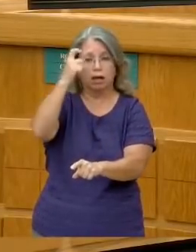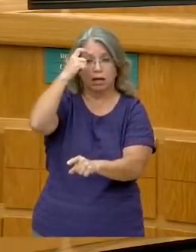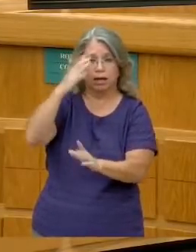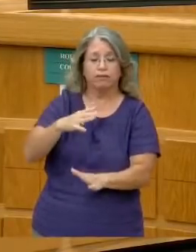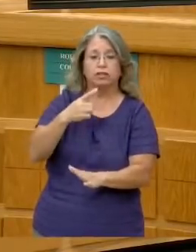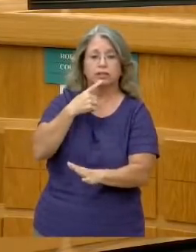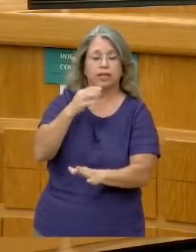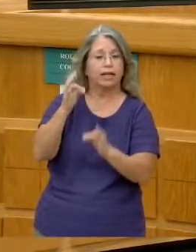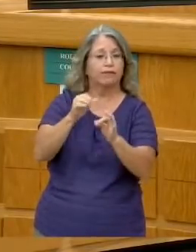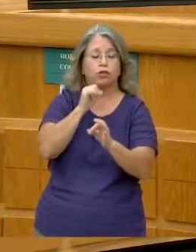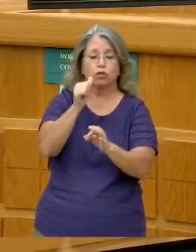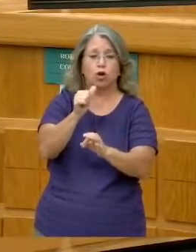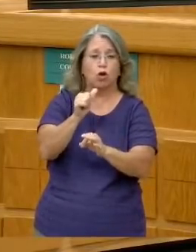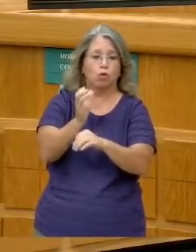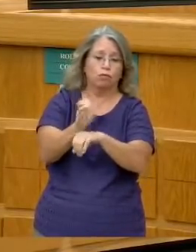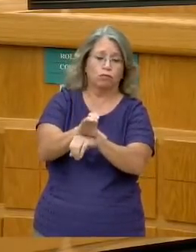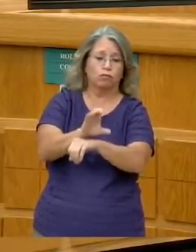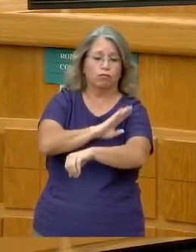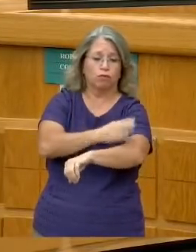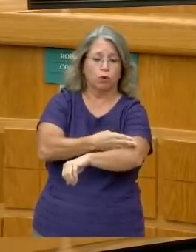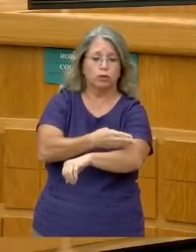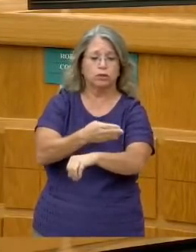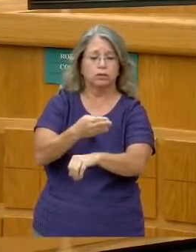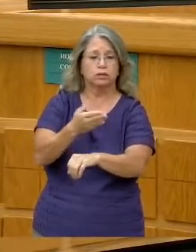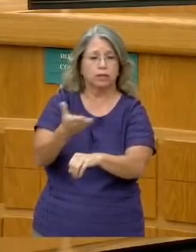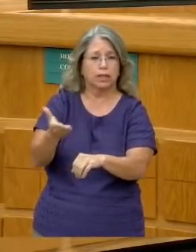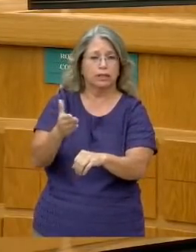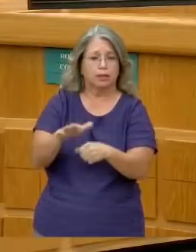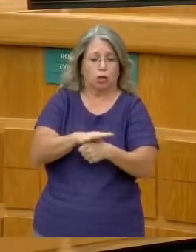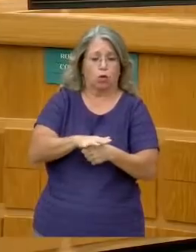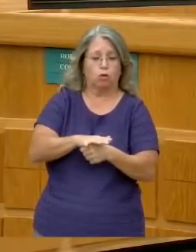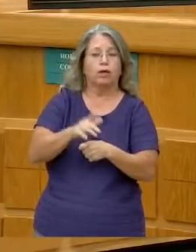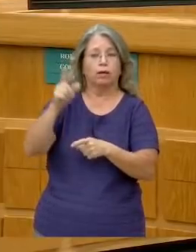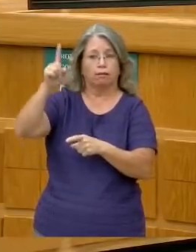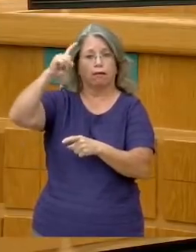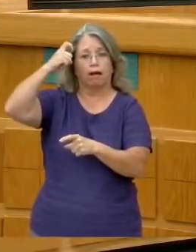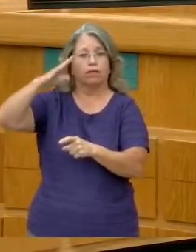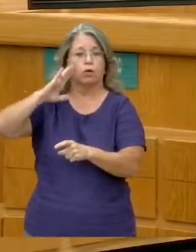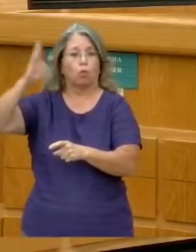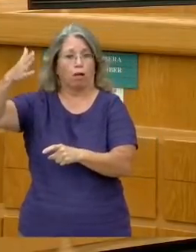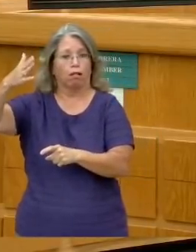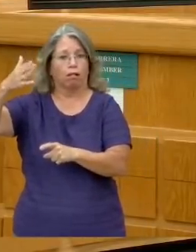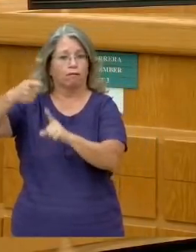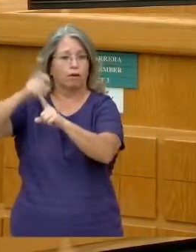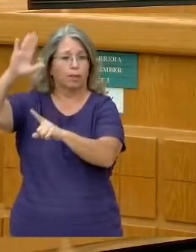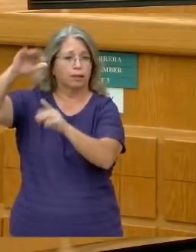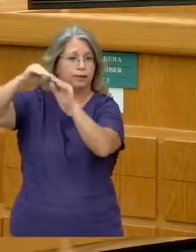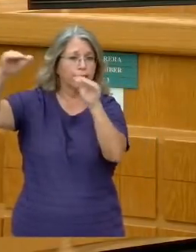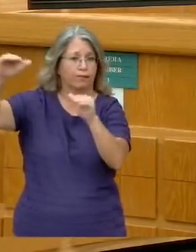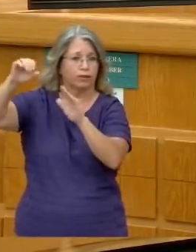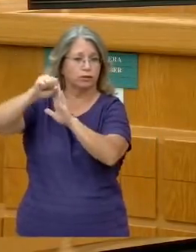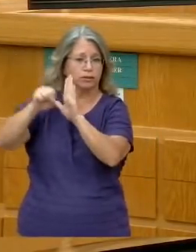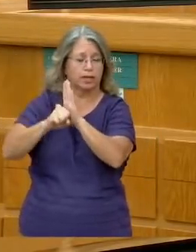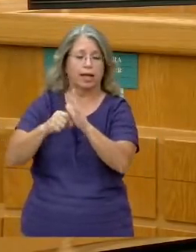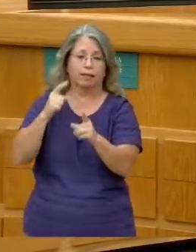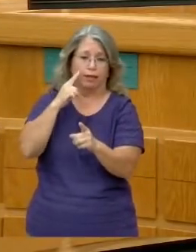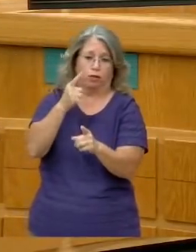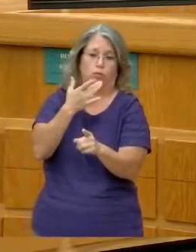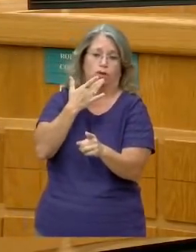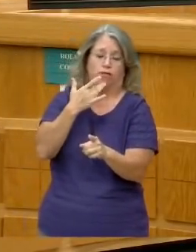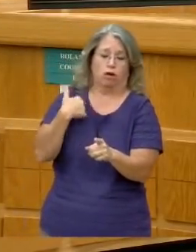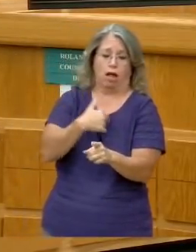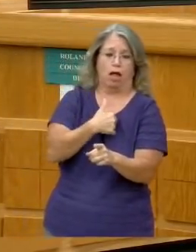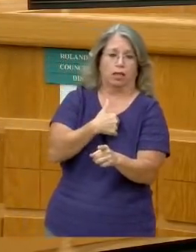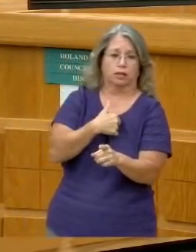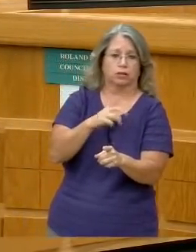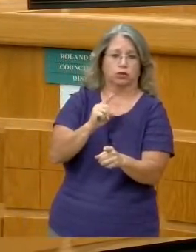don't enforce things at the local level, then he will at the state level. And I think you'd rather have us doing whatever enforcement that